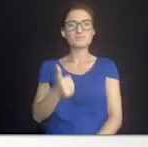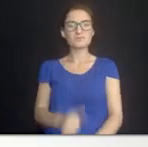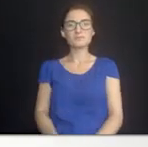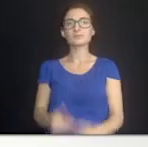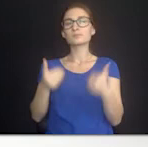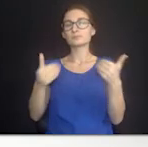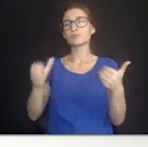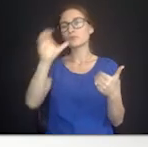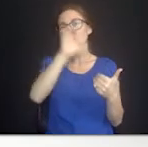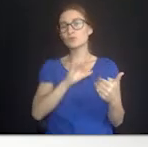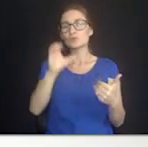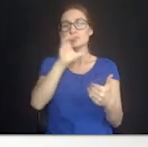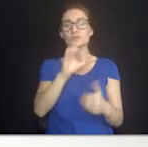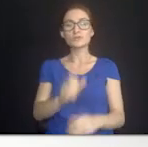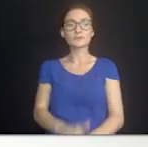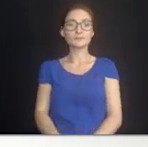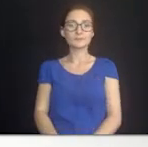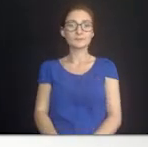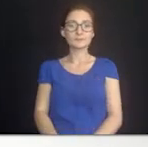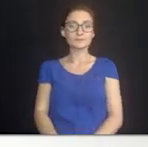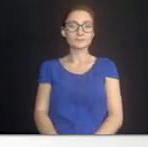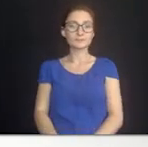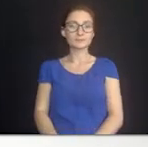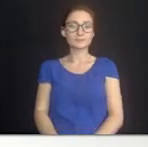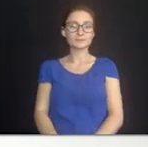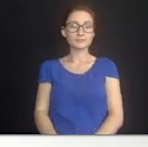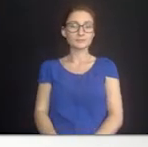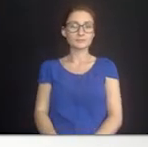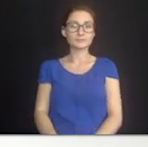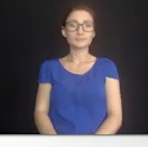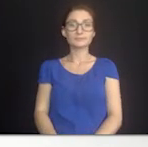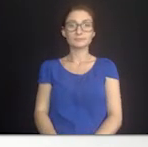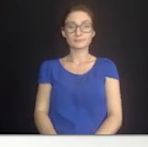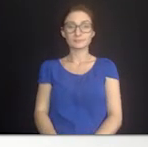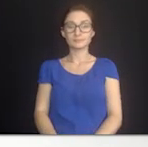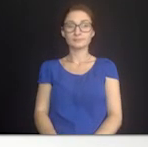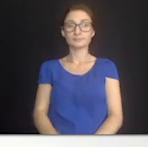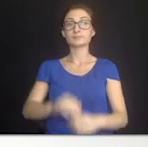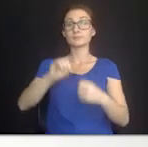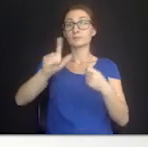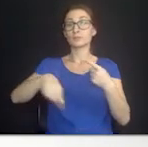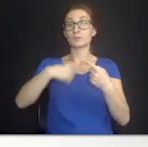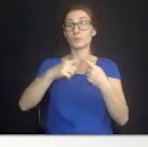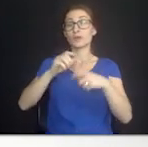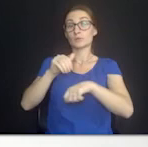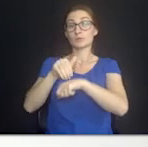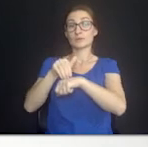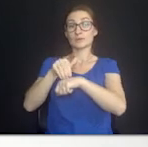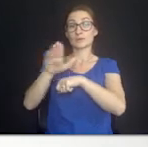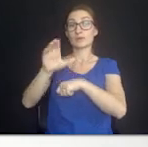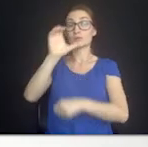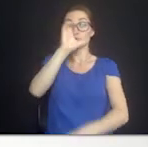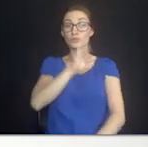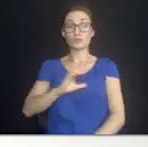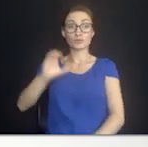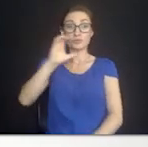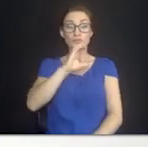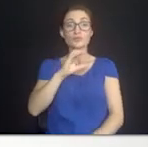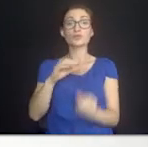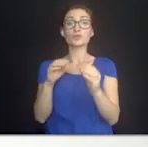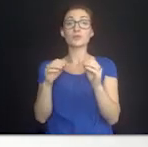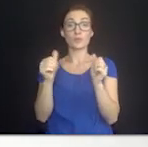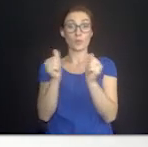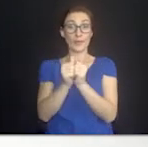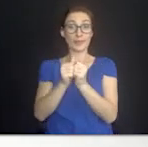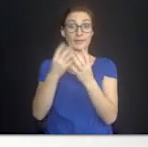click search. So when you submit a search based